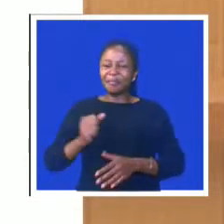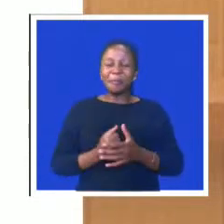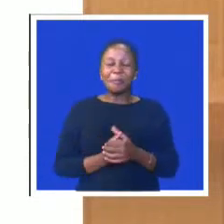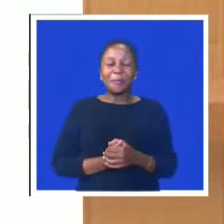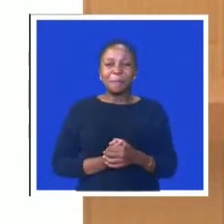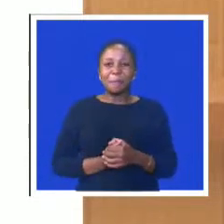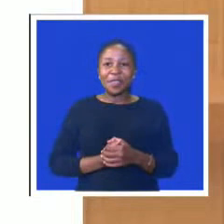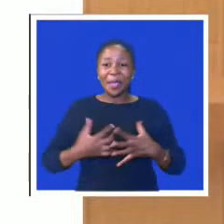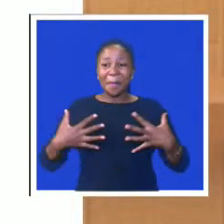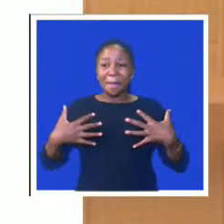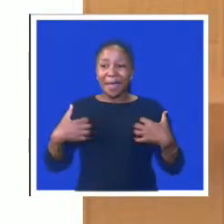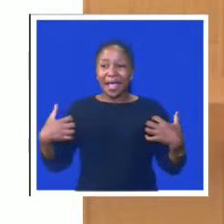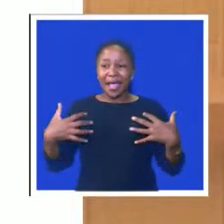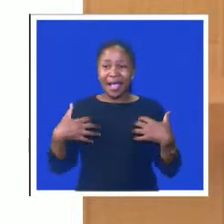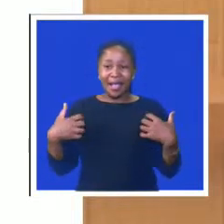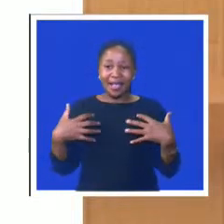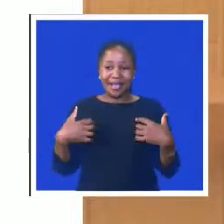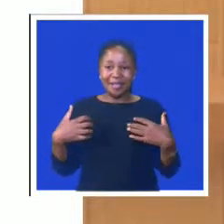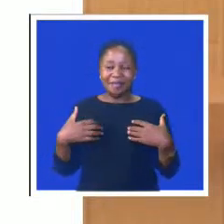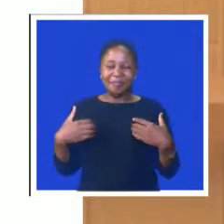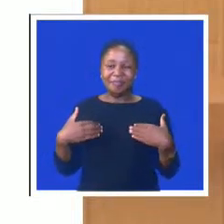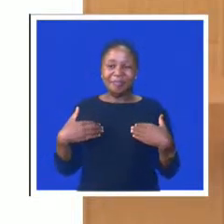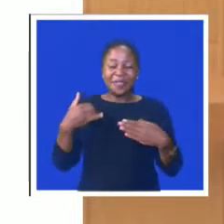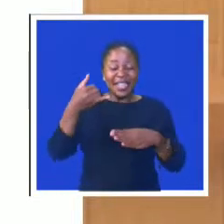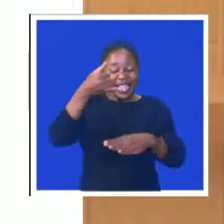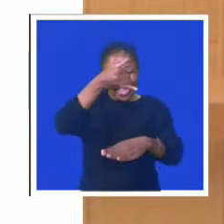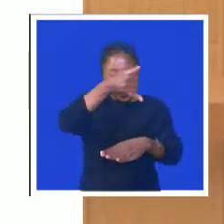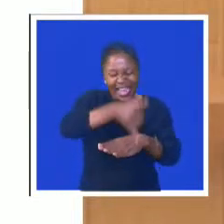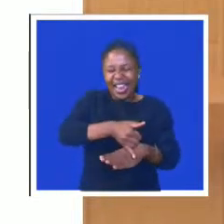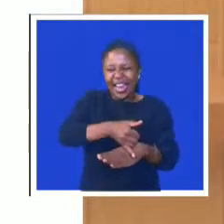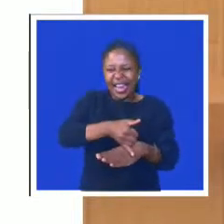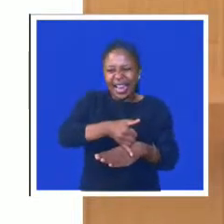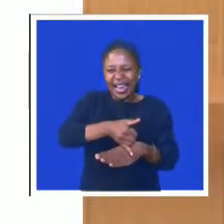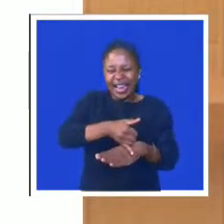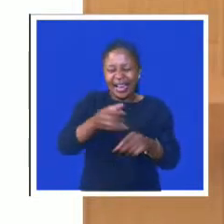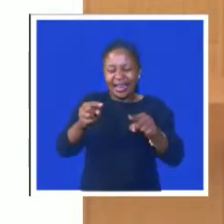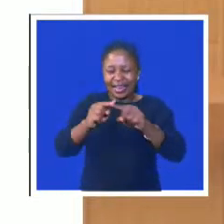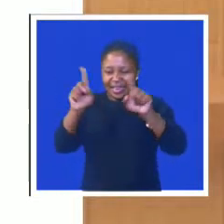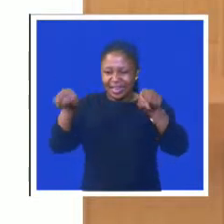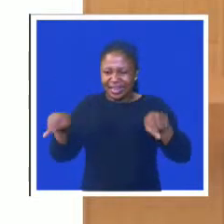the monkey is in the cage.